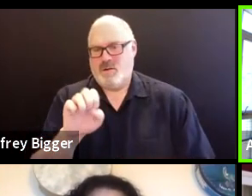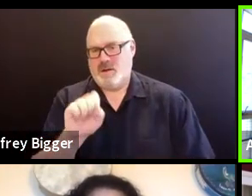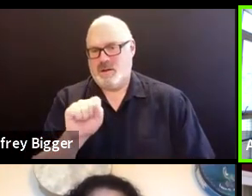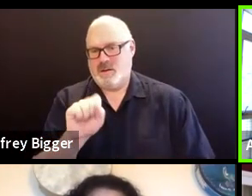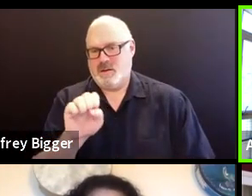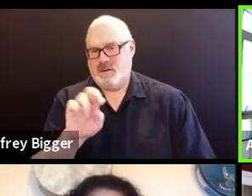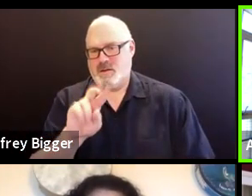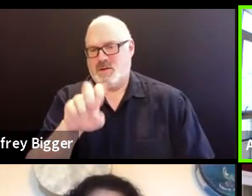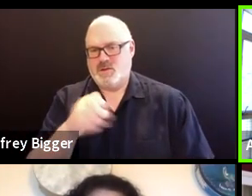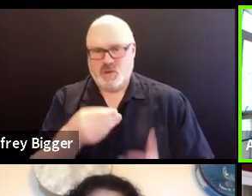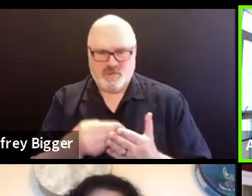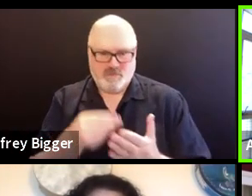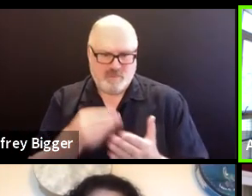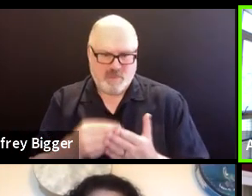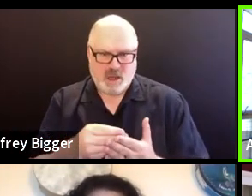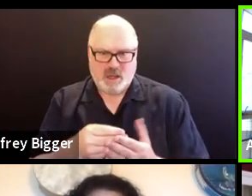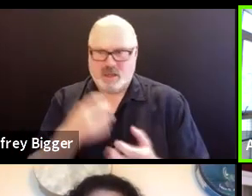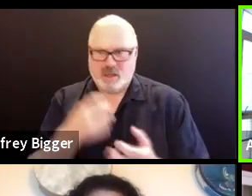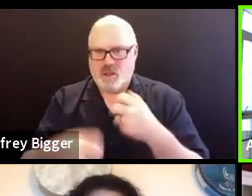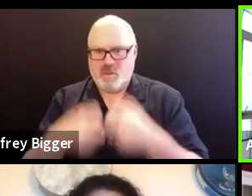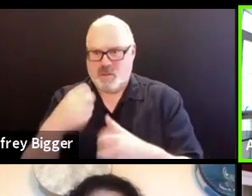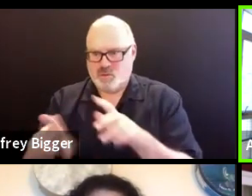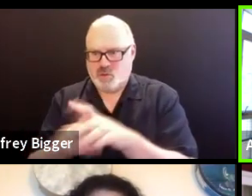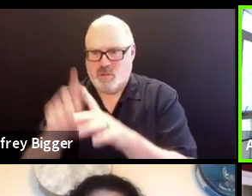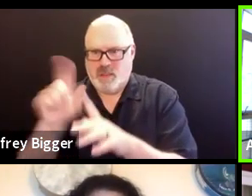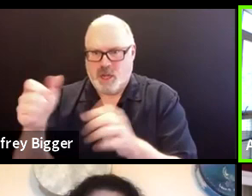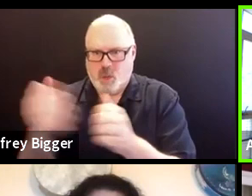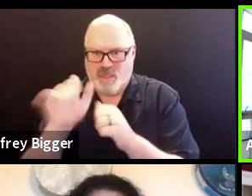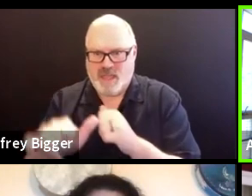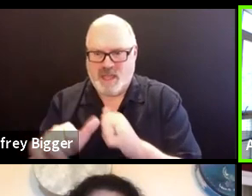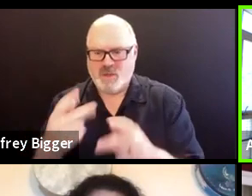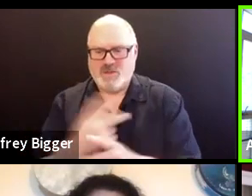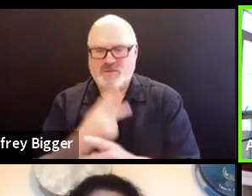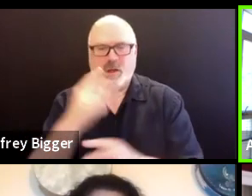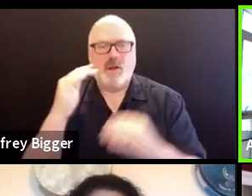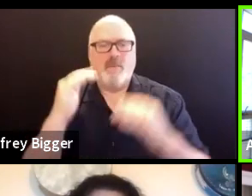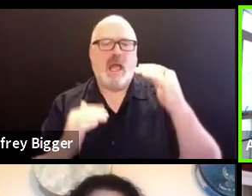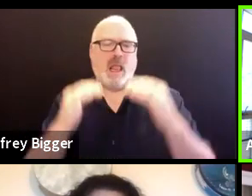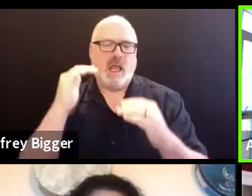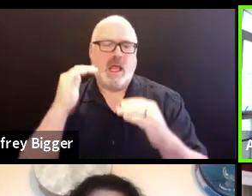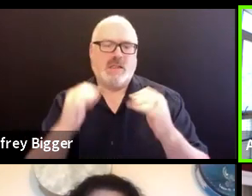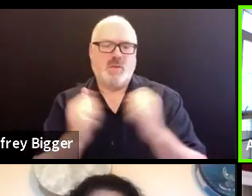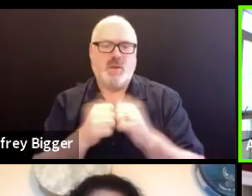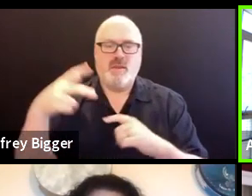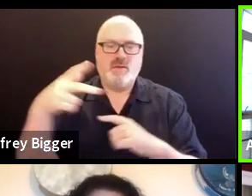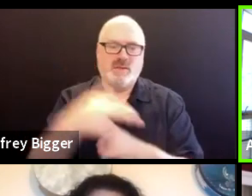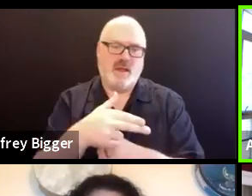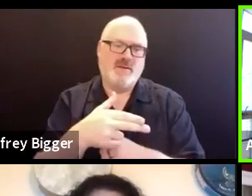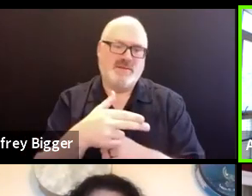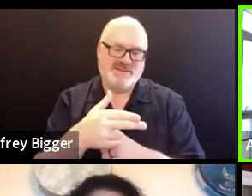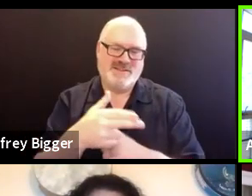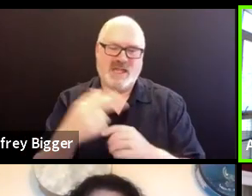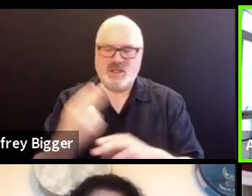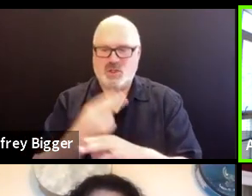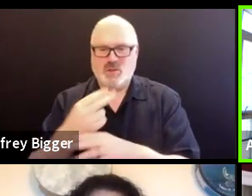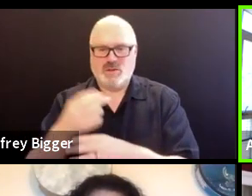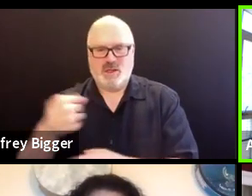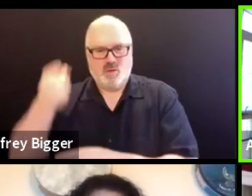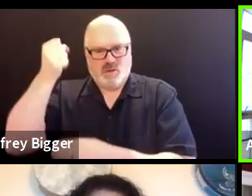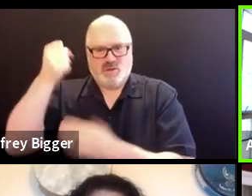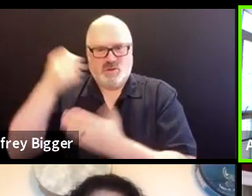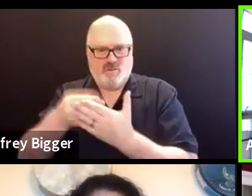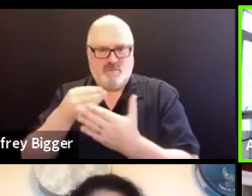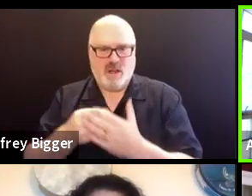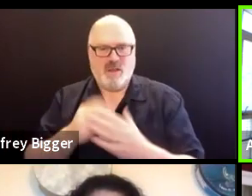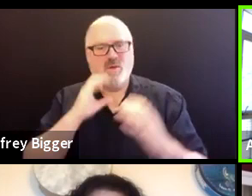because, you know, that has other implications. And so it's really finding a balance in these reductions. And in fact, that's why, you know, when we had